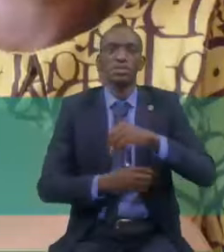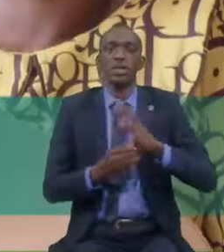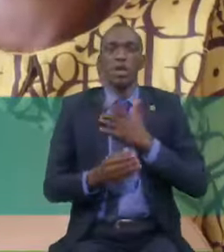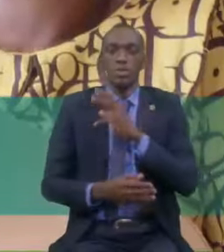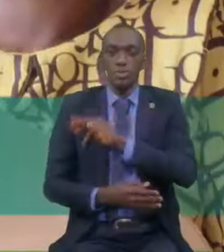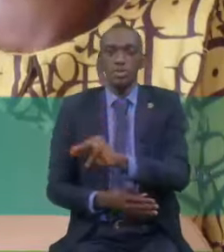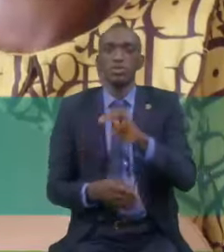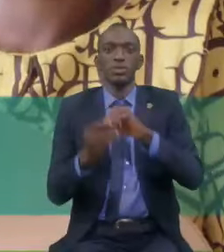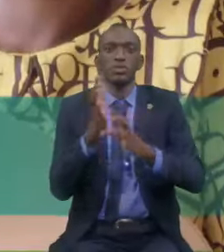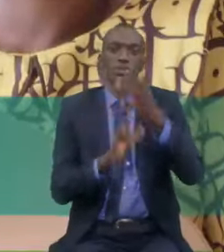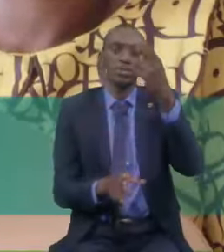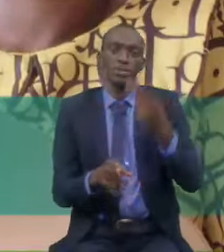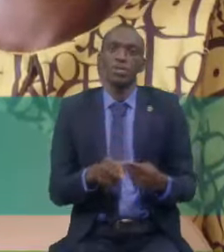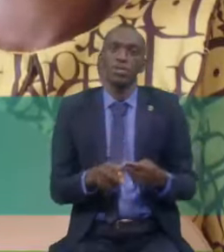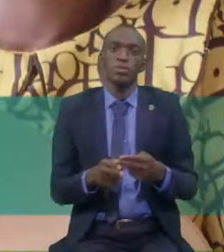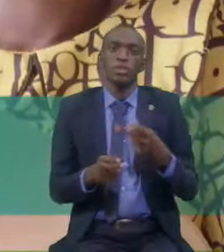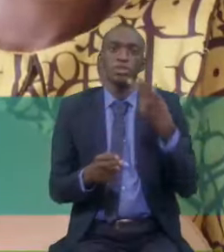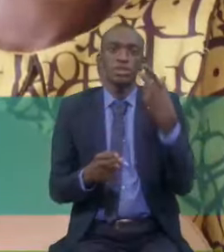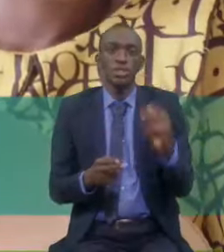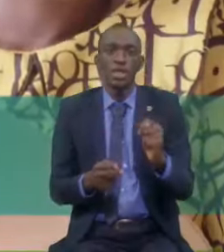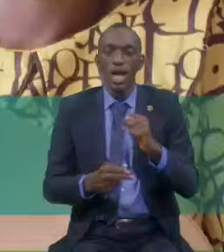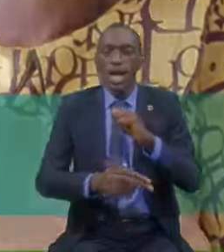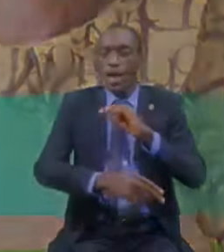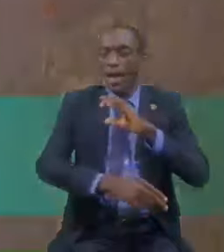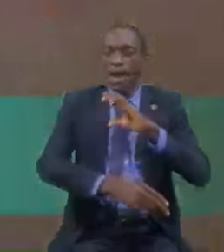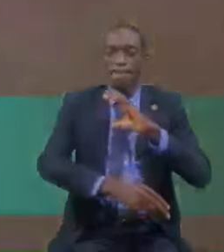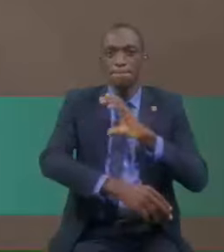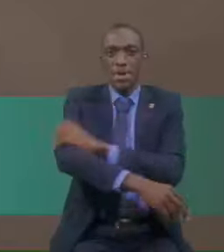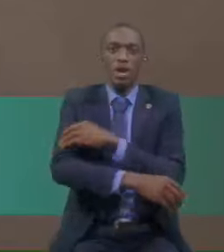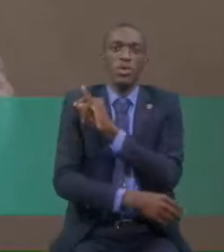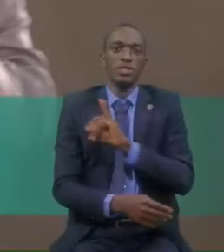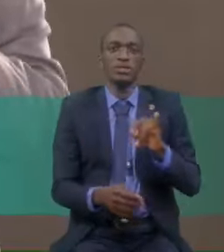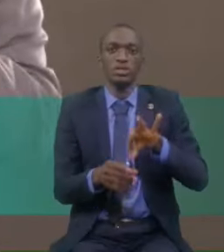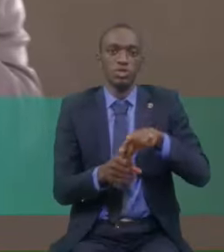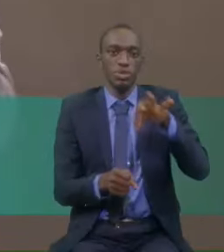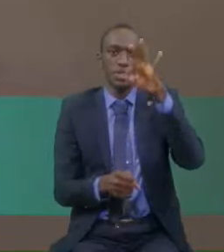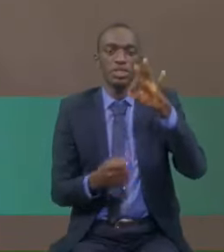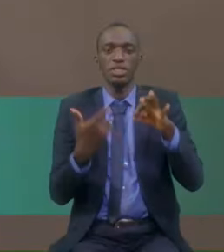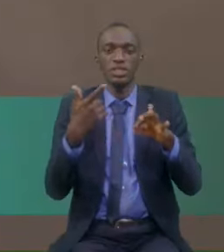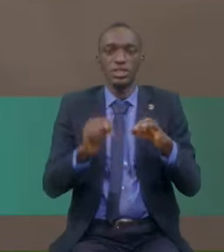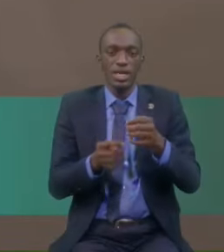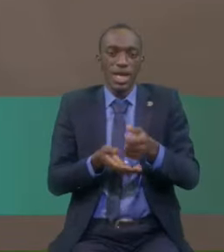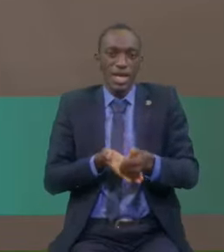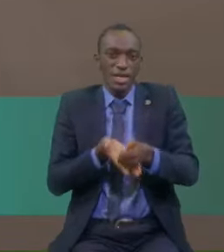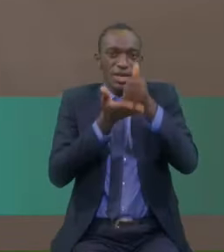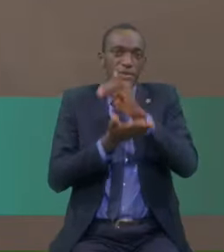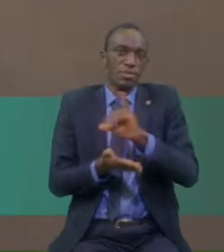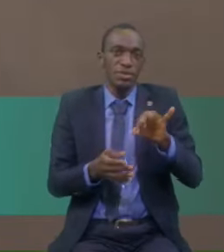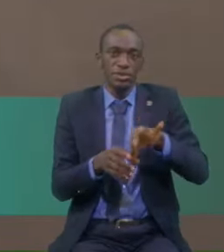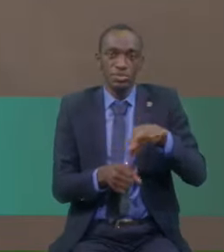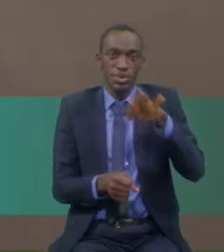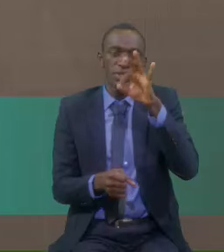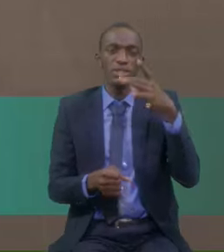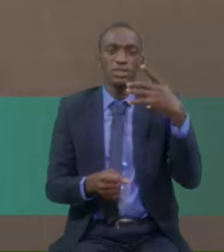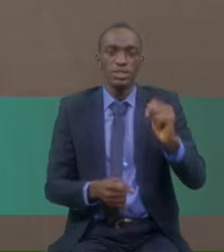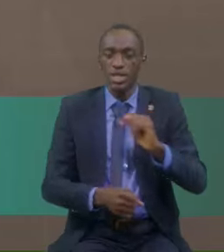The empowering spirit, the enabling spirit, the energizing spirit.